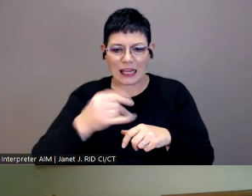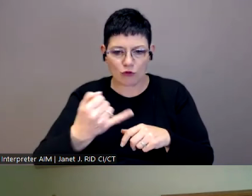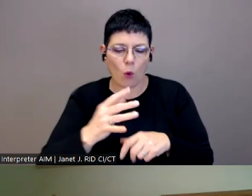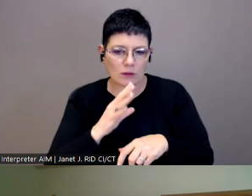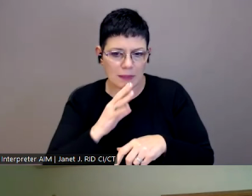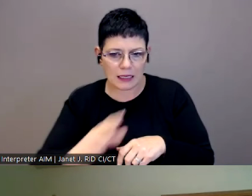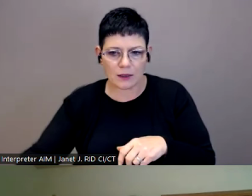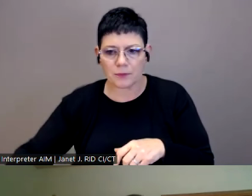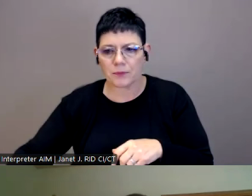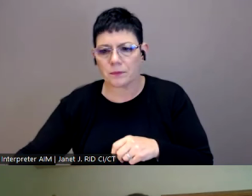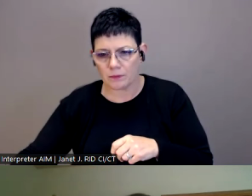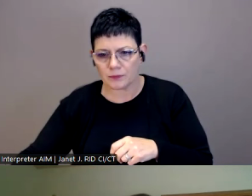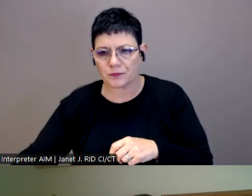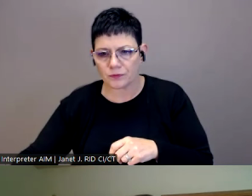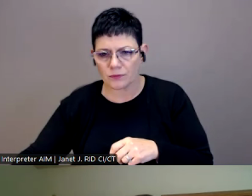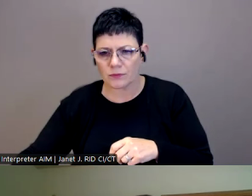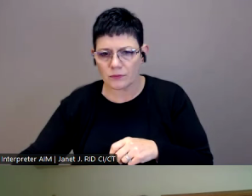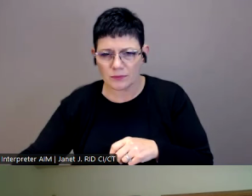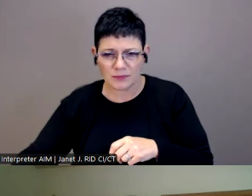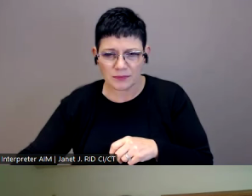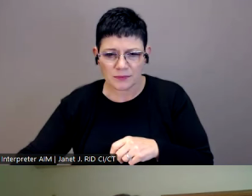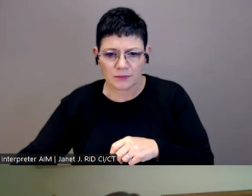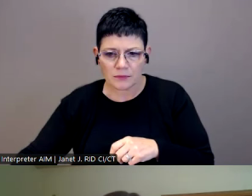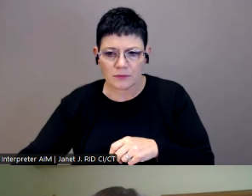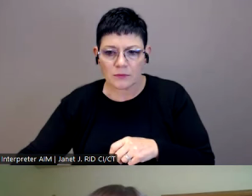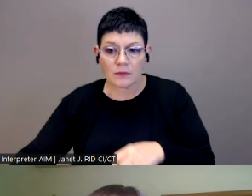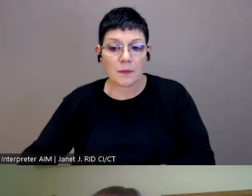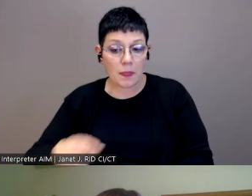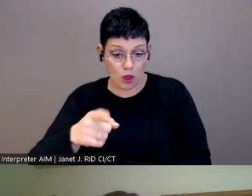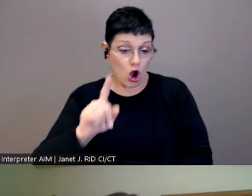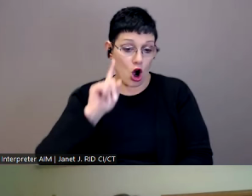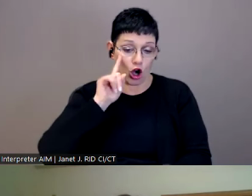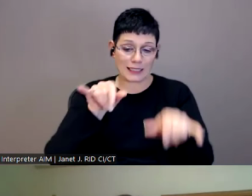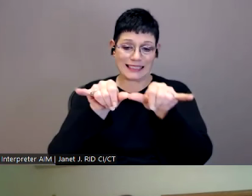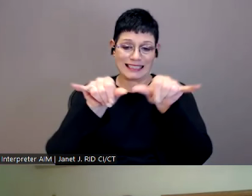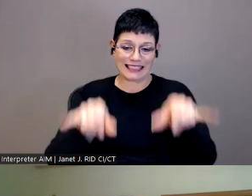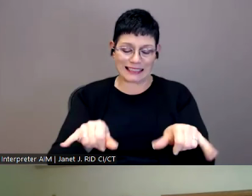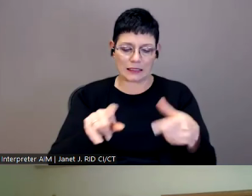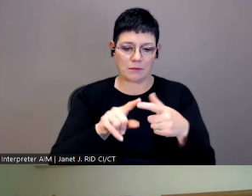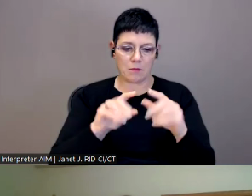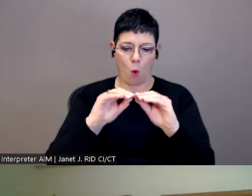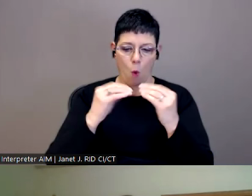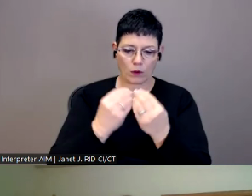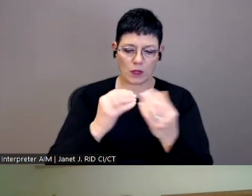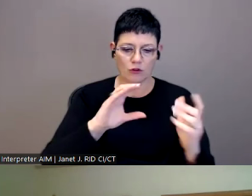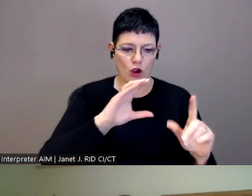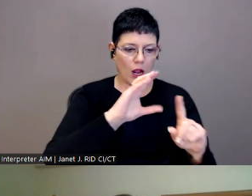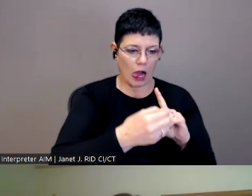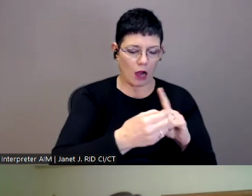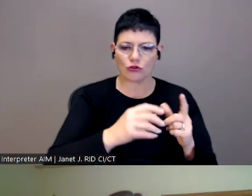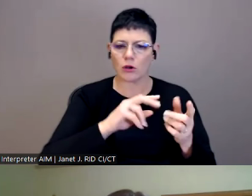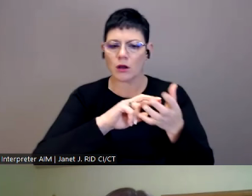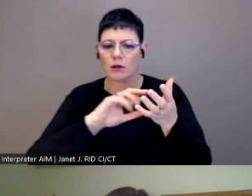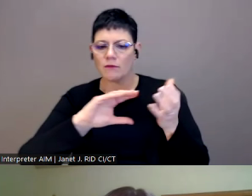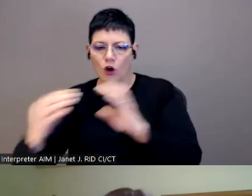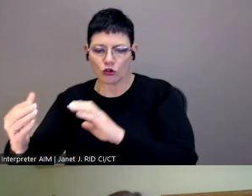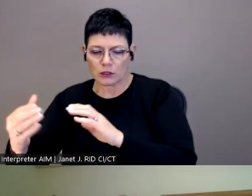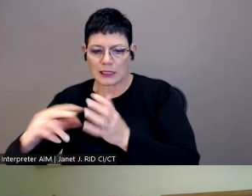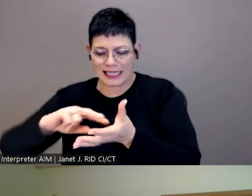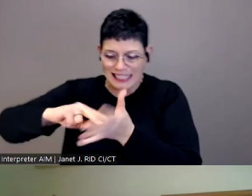things that we talk about is, you heard system organizational culture versus intent and engagement